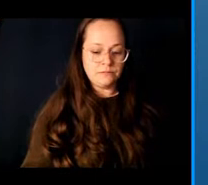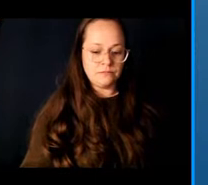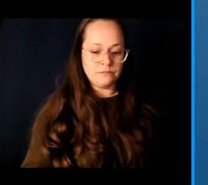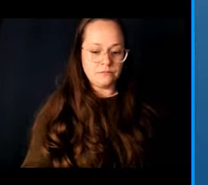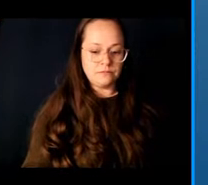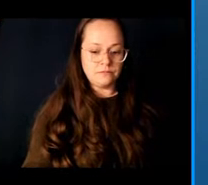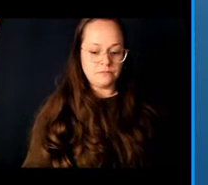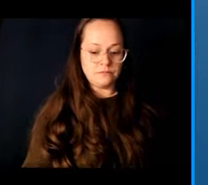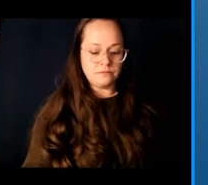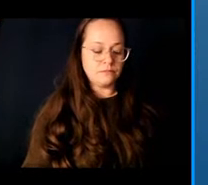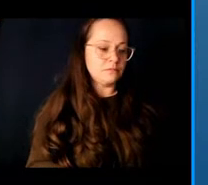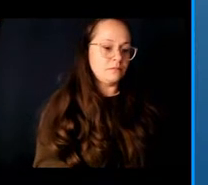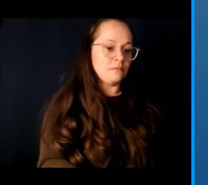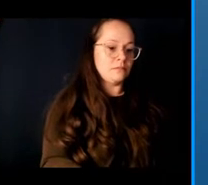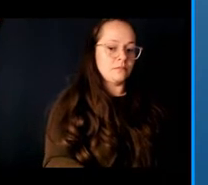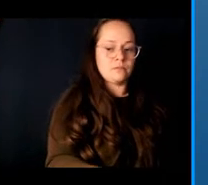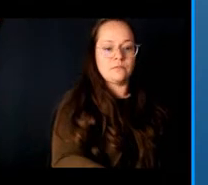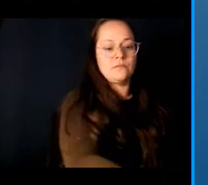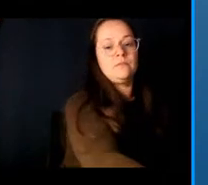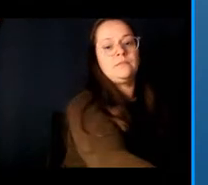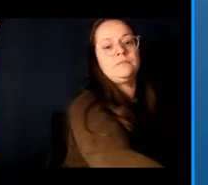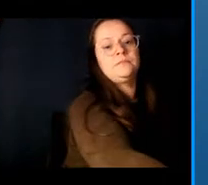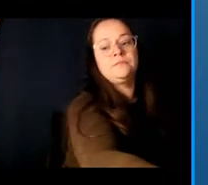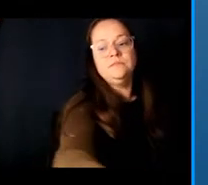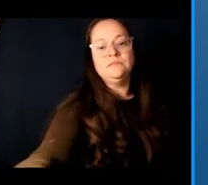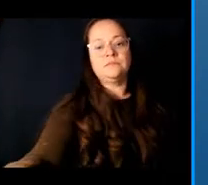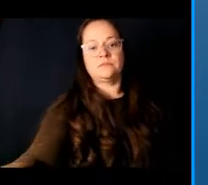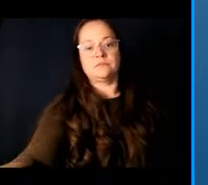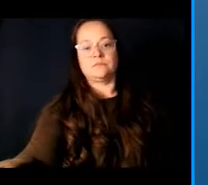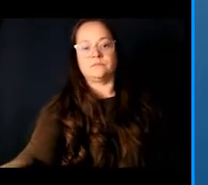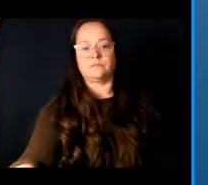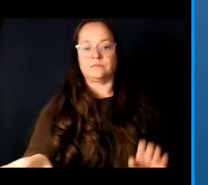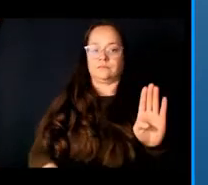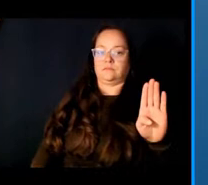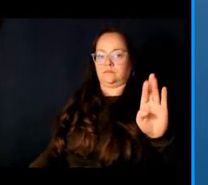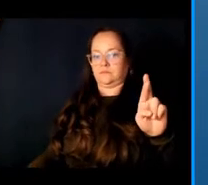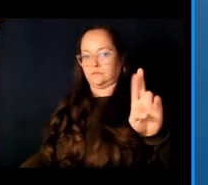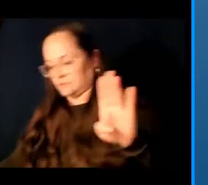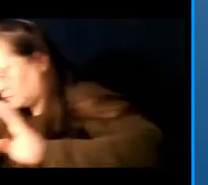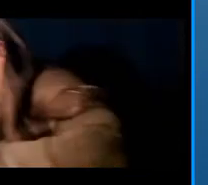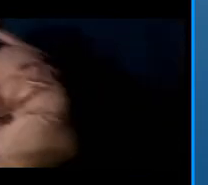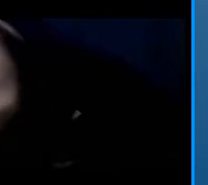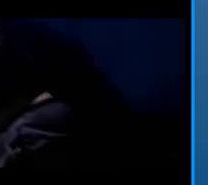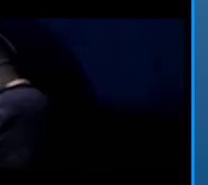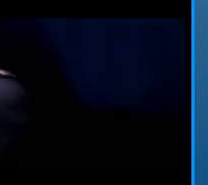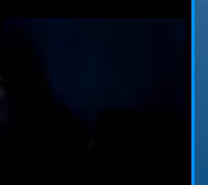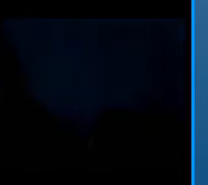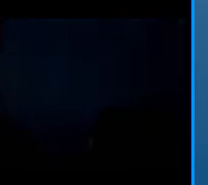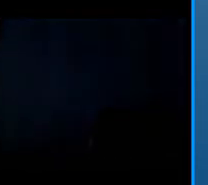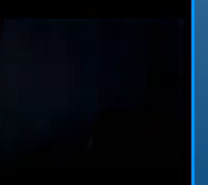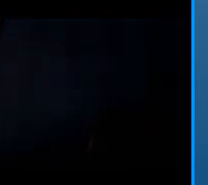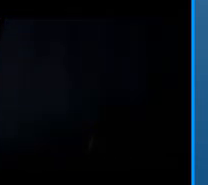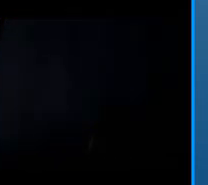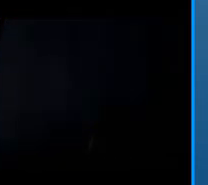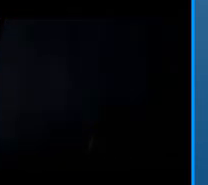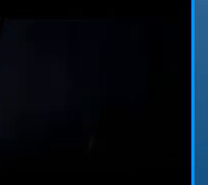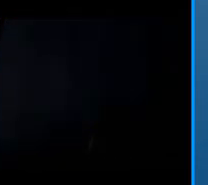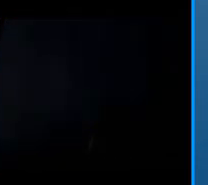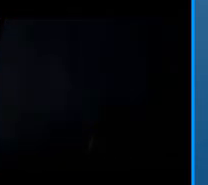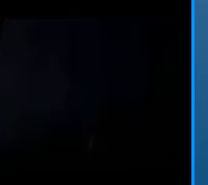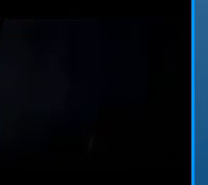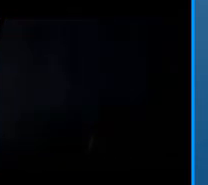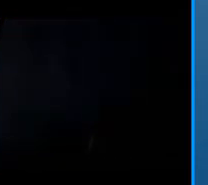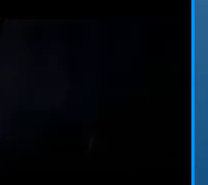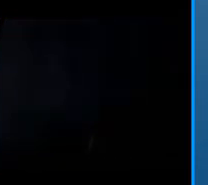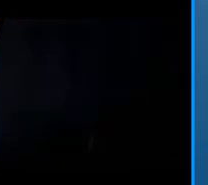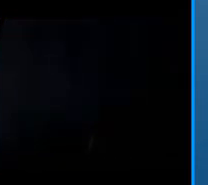think standing that we've already passed the requirements so this is just a a means